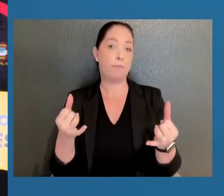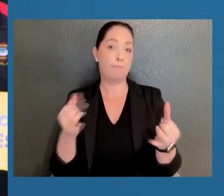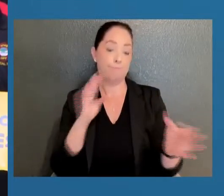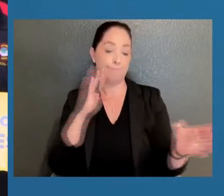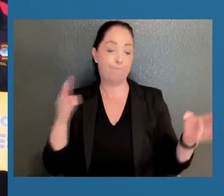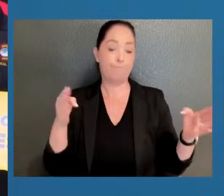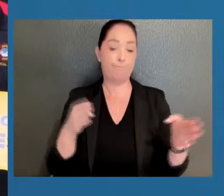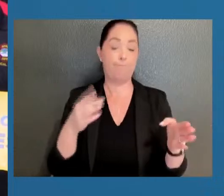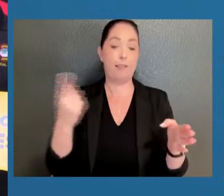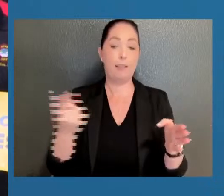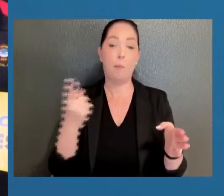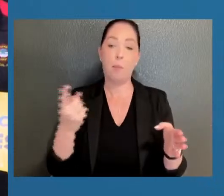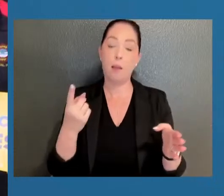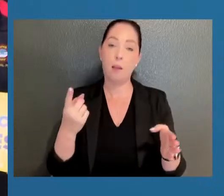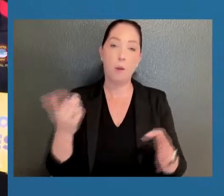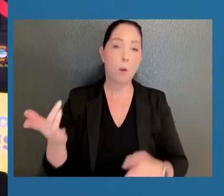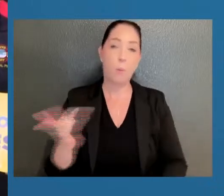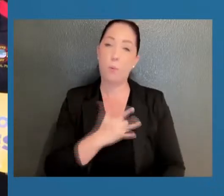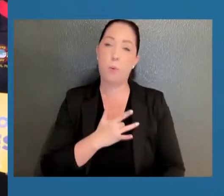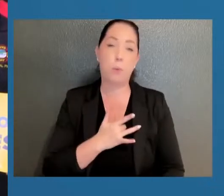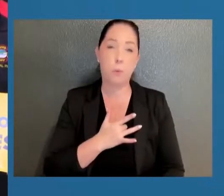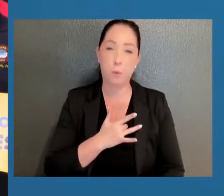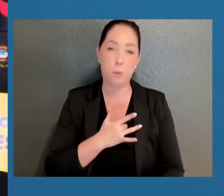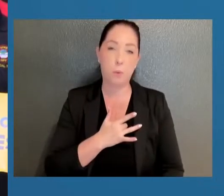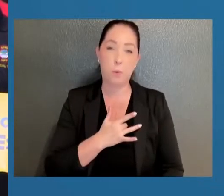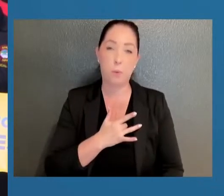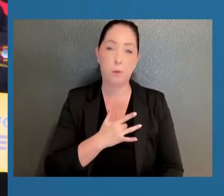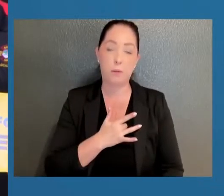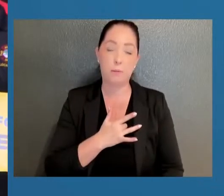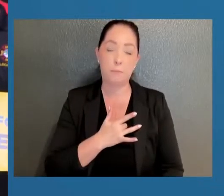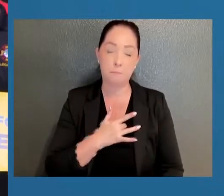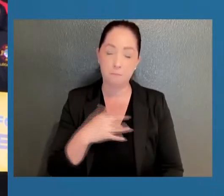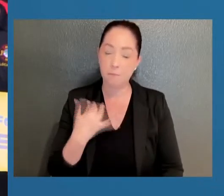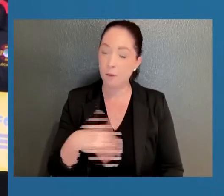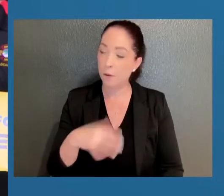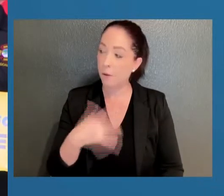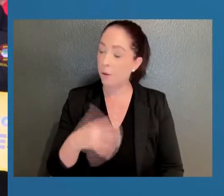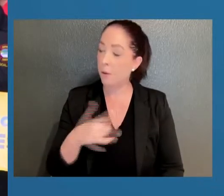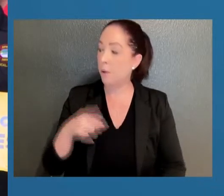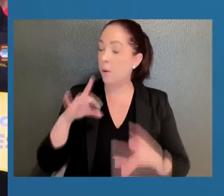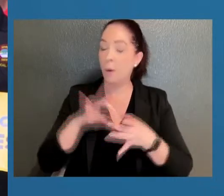hard, cuts hard in our hearts about this nation,